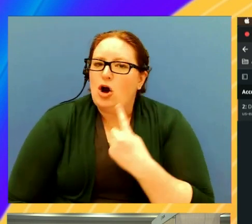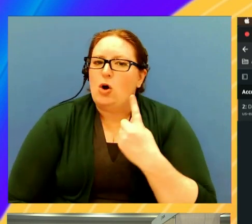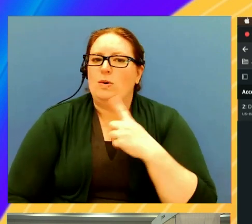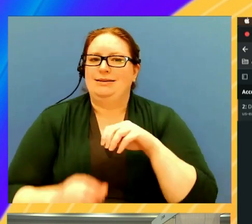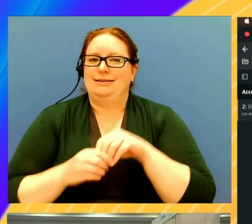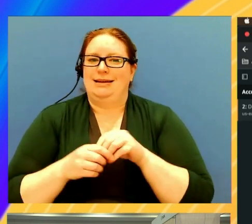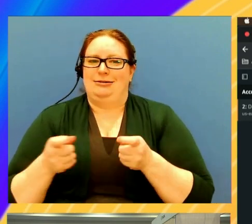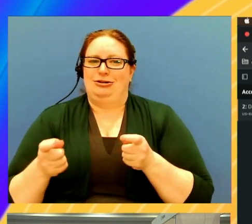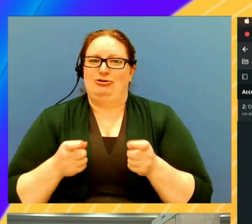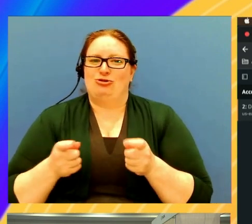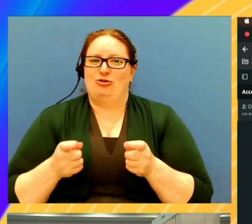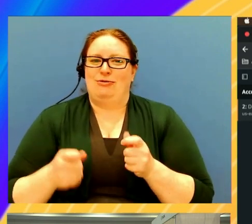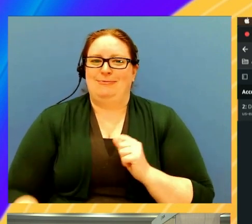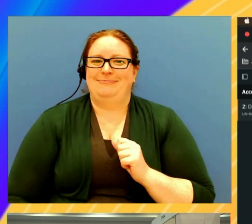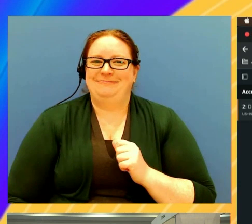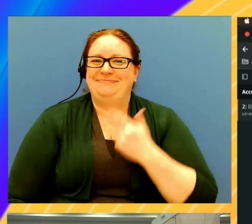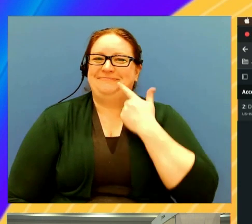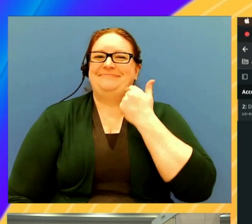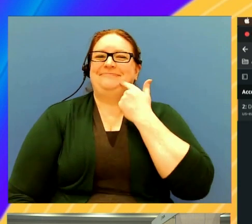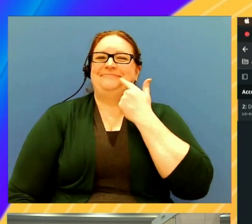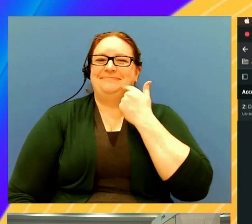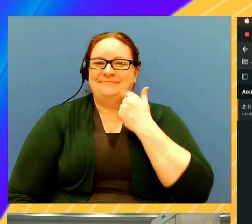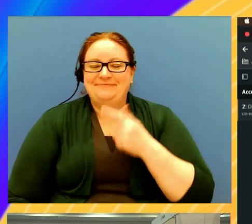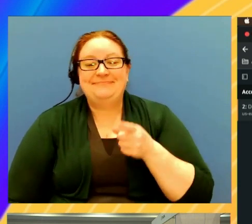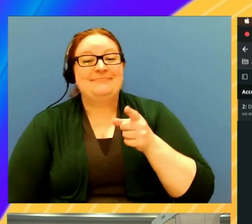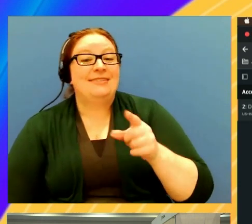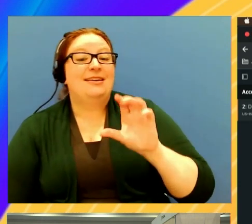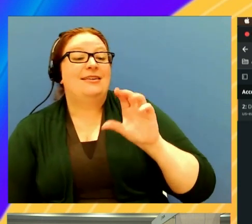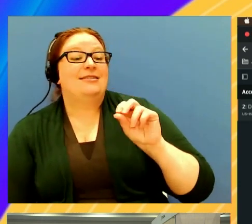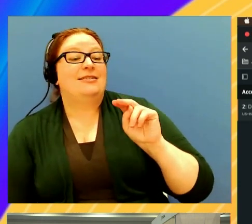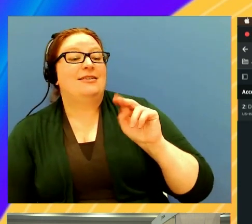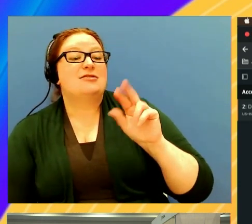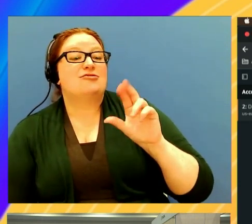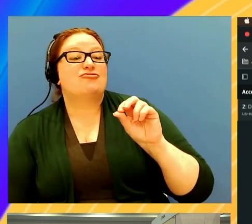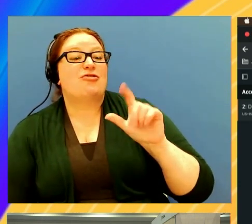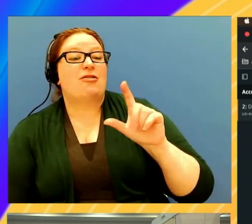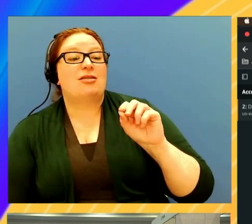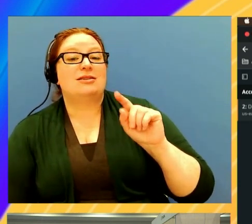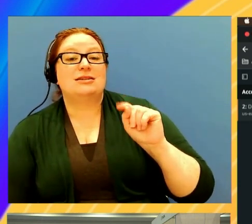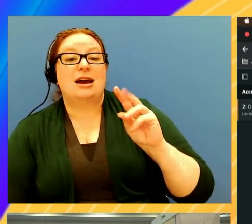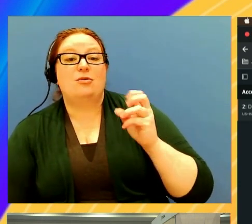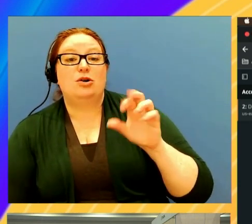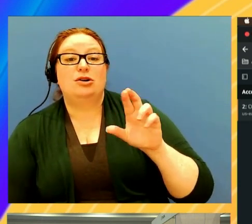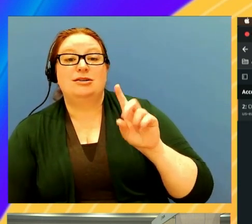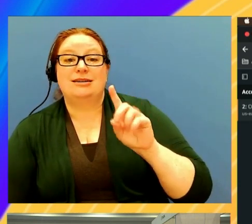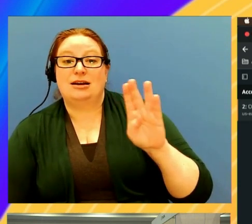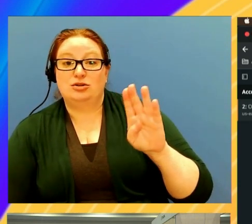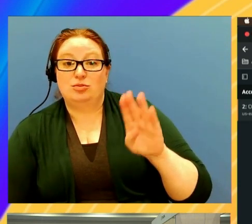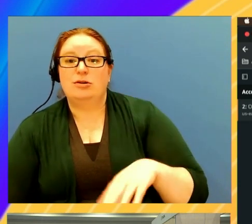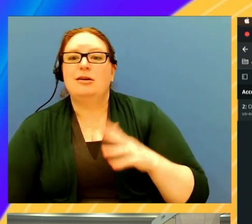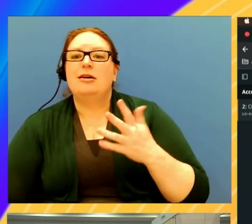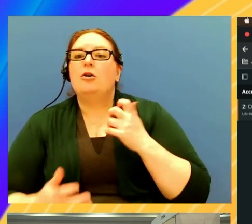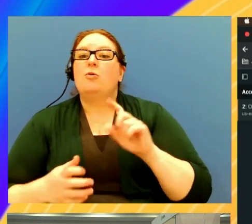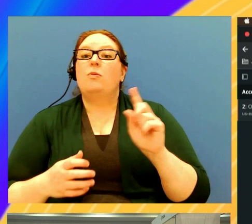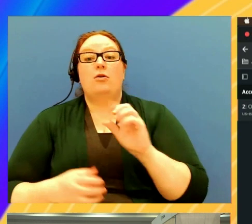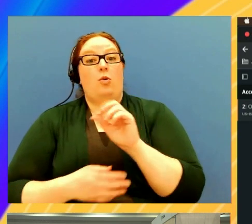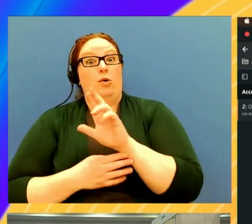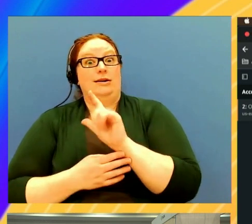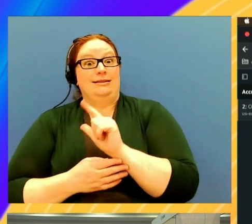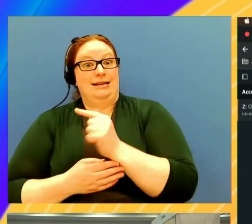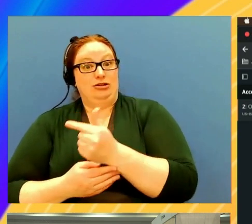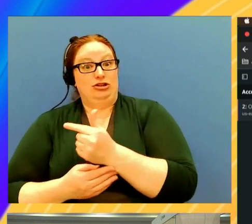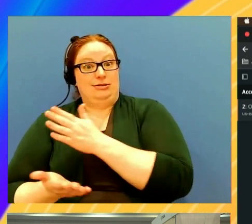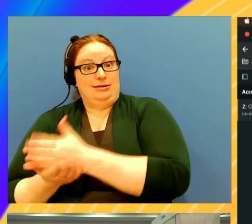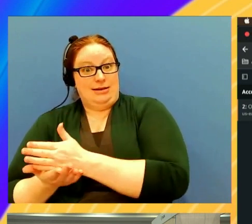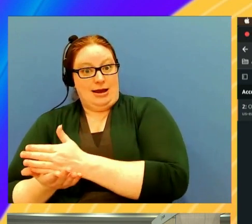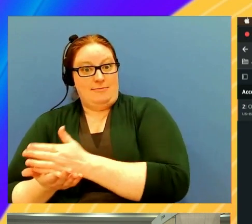All right, so what you're seeing here is the Control Tower dashboard. So we want to pick up where organizations left off. So let's go to the organization